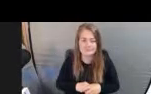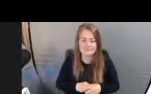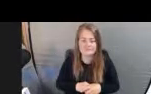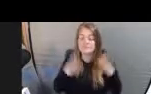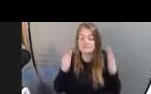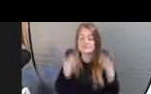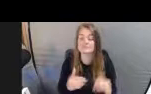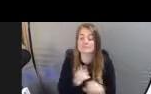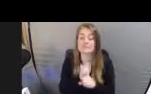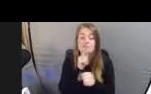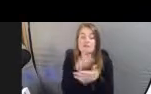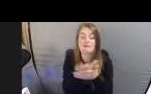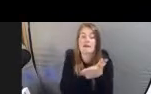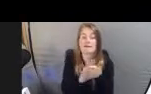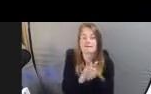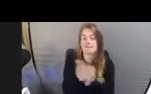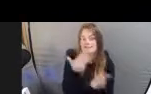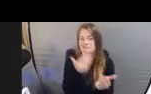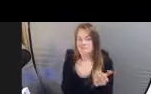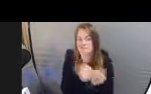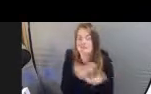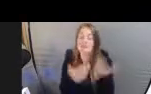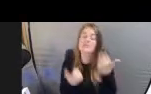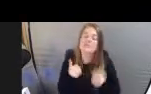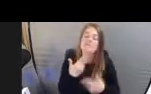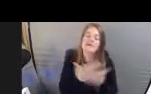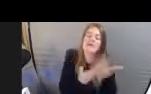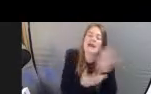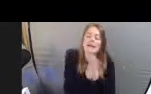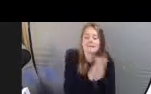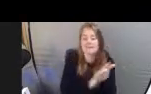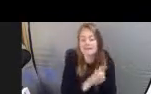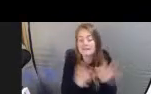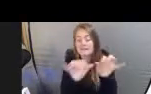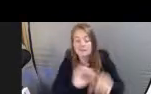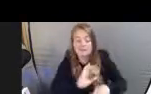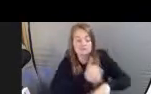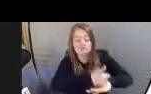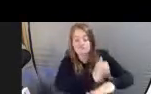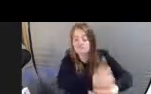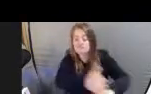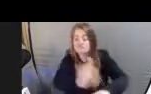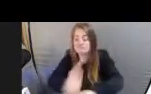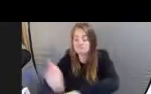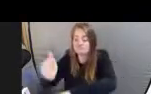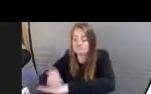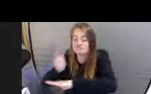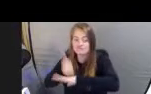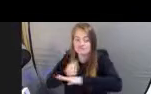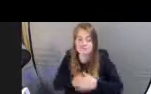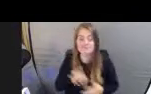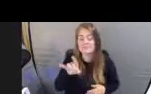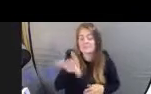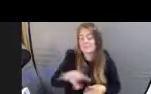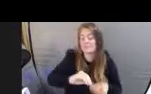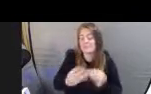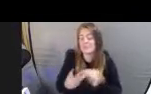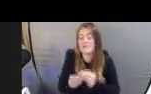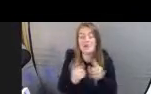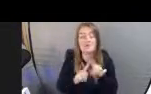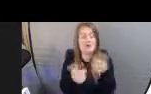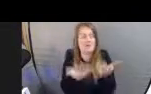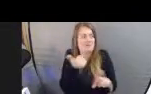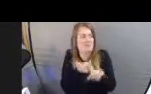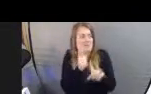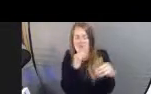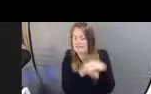Keeping hygiene within reach. So you might have hand sanitization stations. This is tip number 4 here, but they may not necessarily be accessible